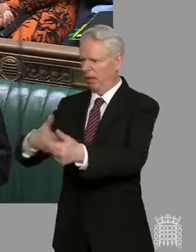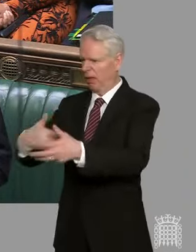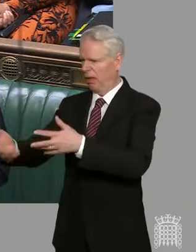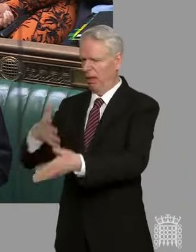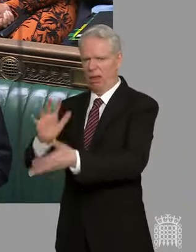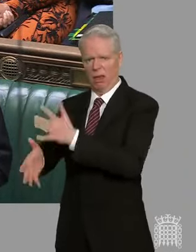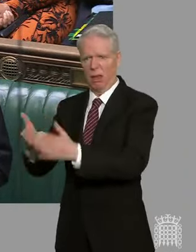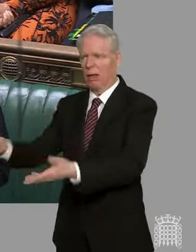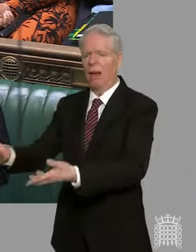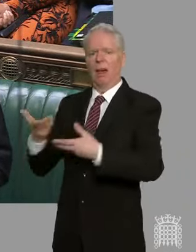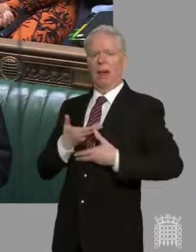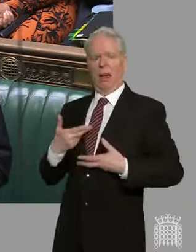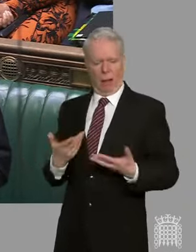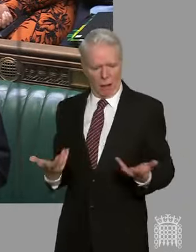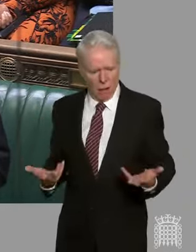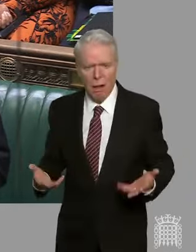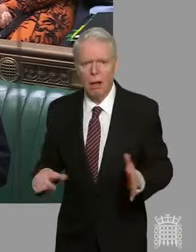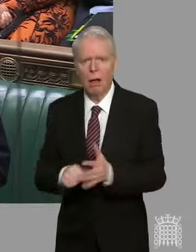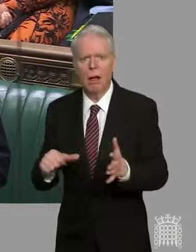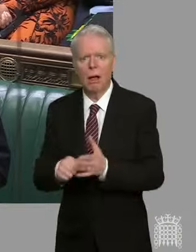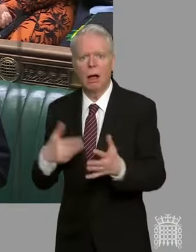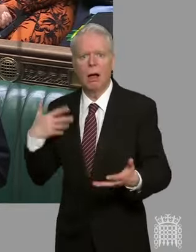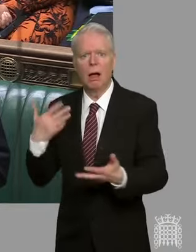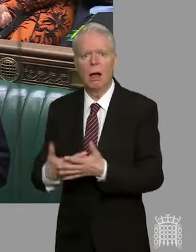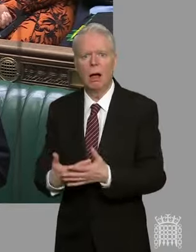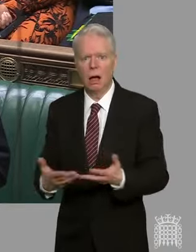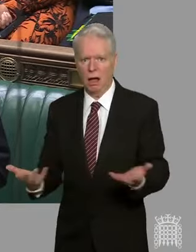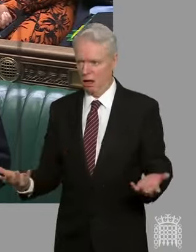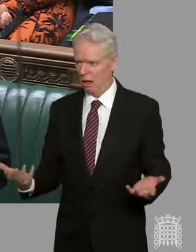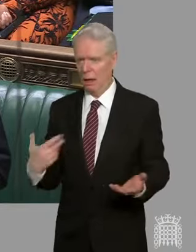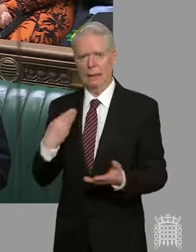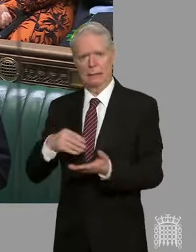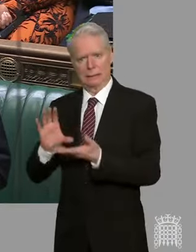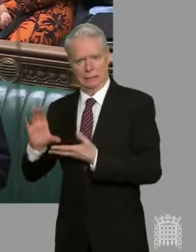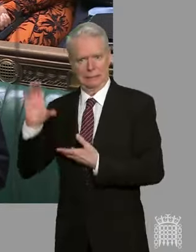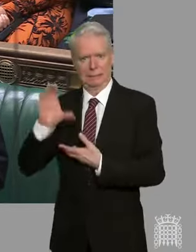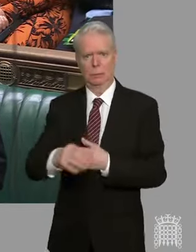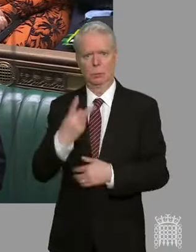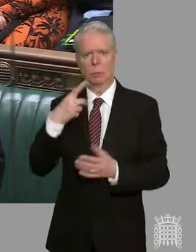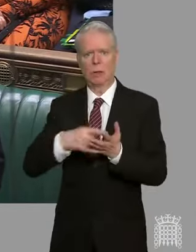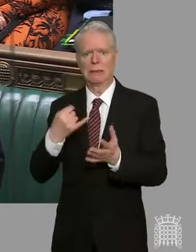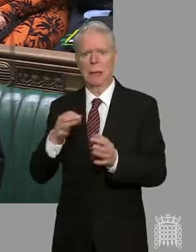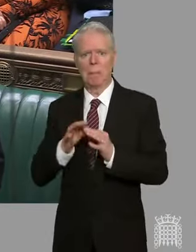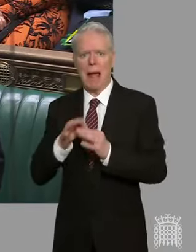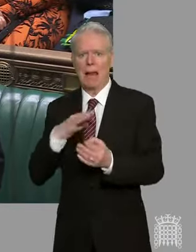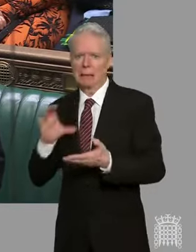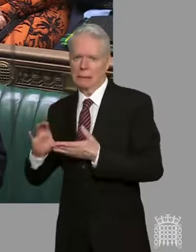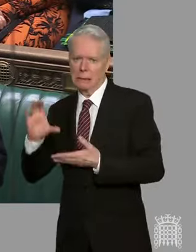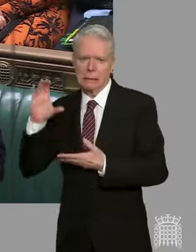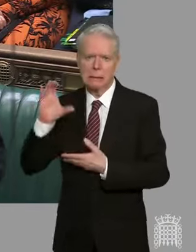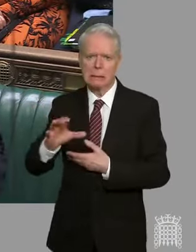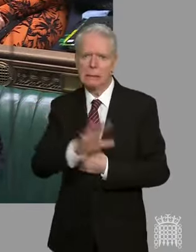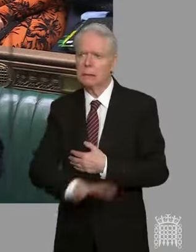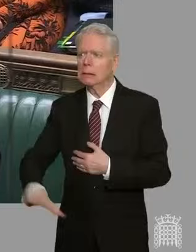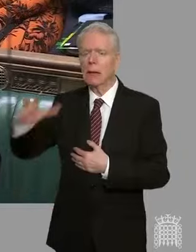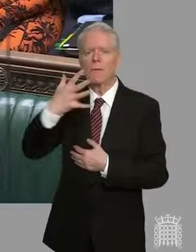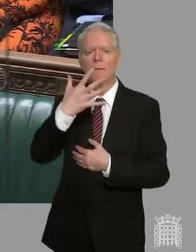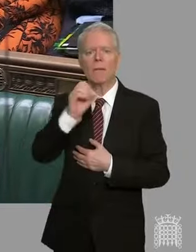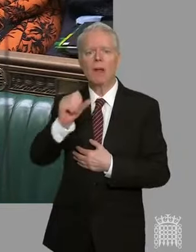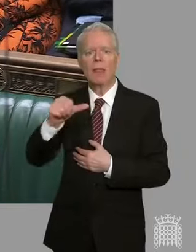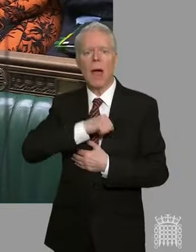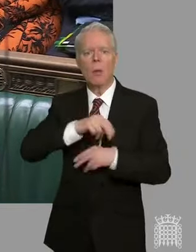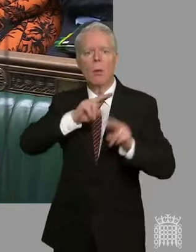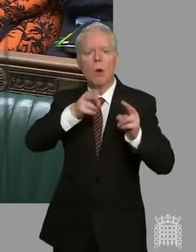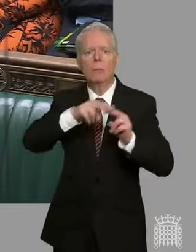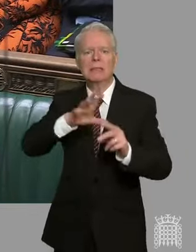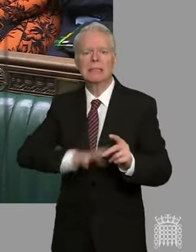these communities are being considered as part of the Datchet and Hythe End Flood Alleviation Scheme, and I'll ensure that he has a meeting with the